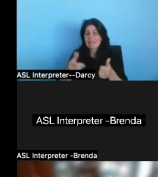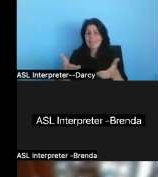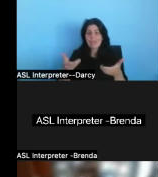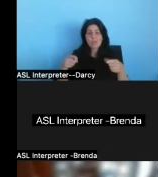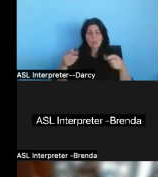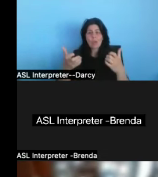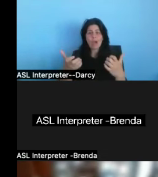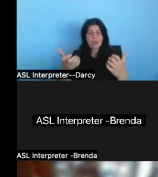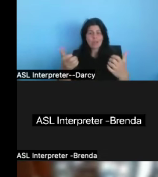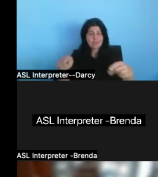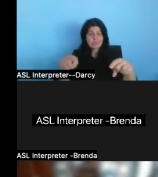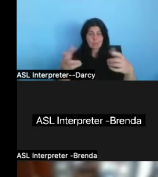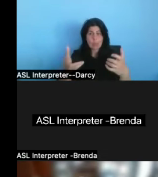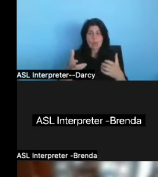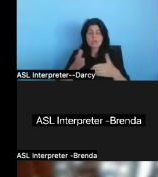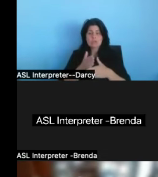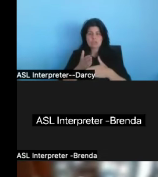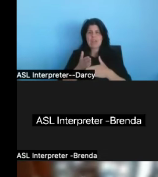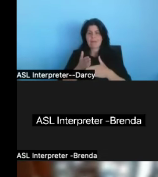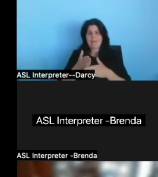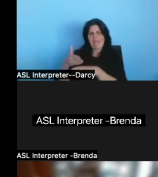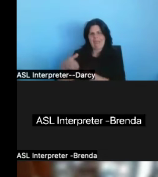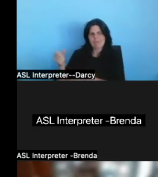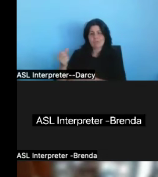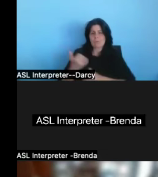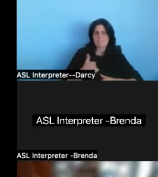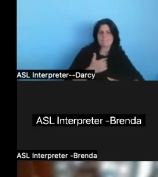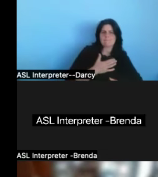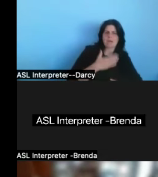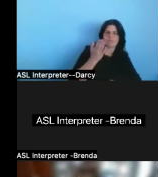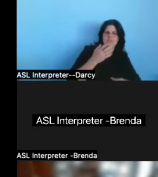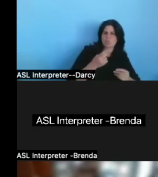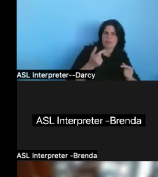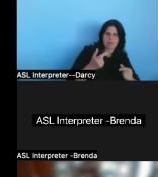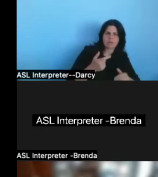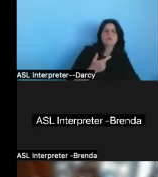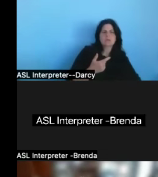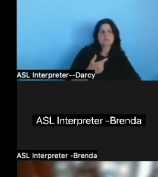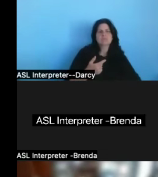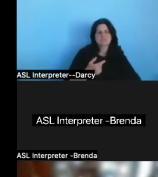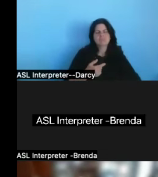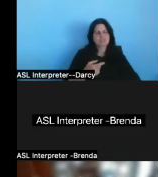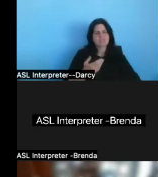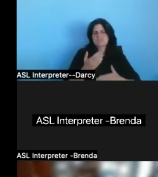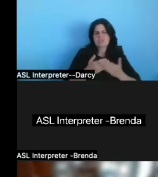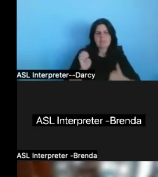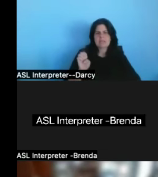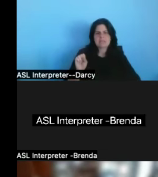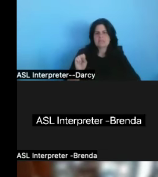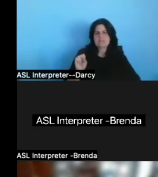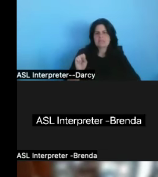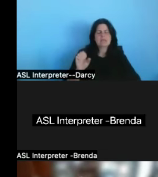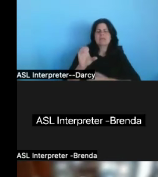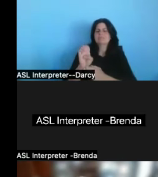my presentation here, just some updates on ECA opportunities and activities, and then turn it over to all of you.